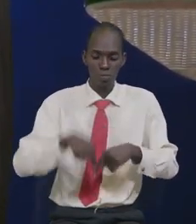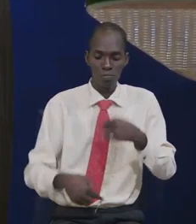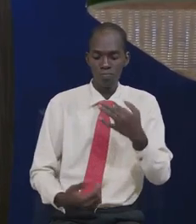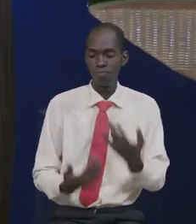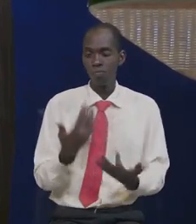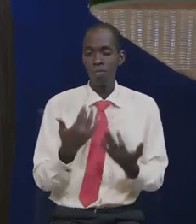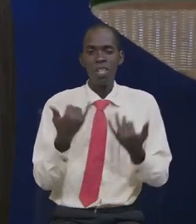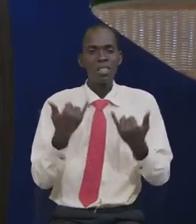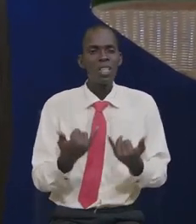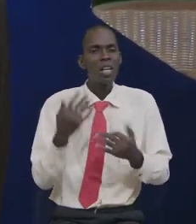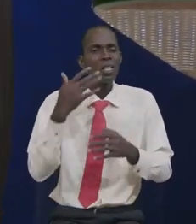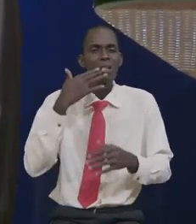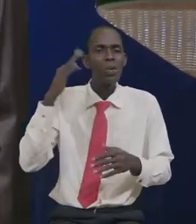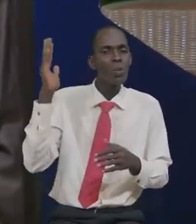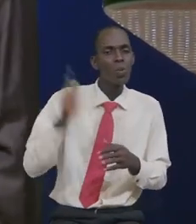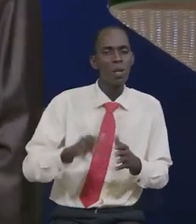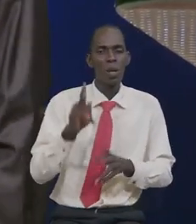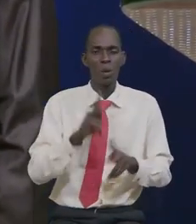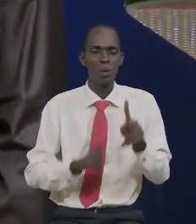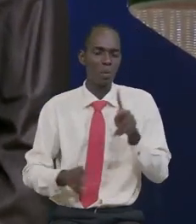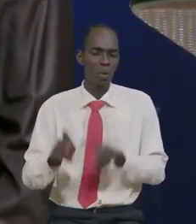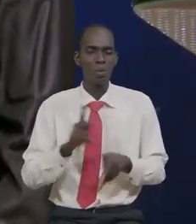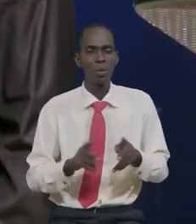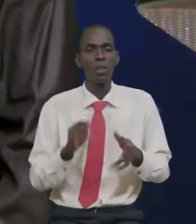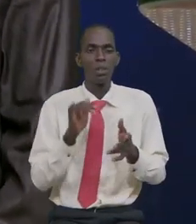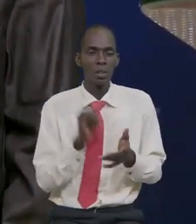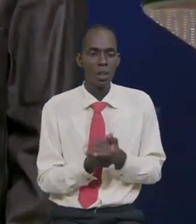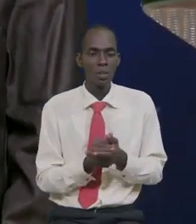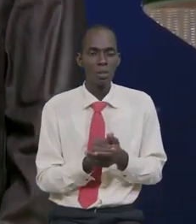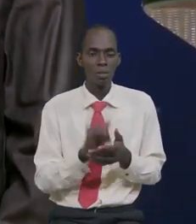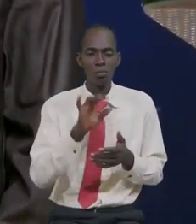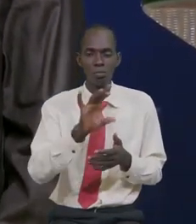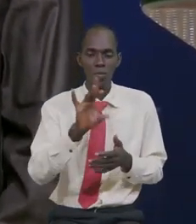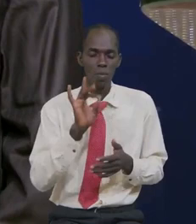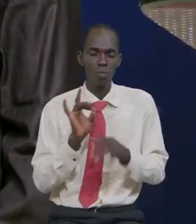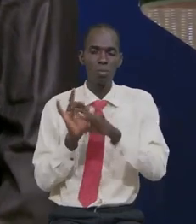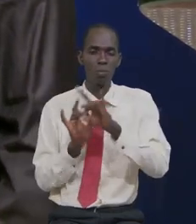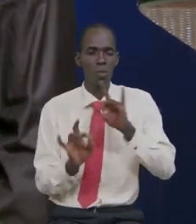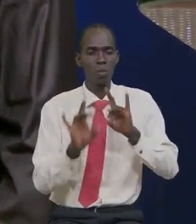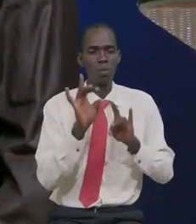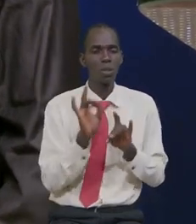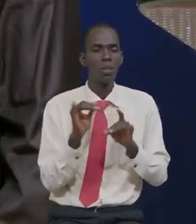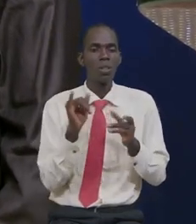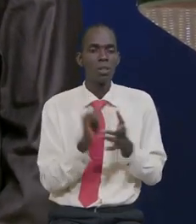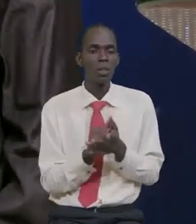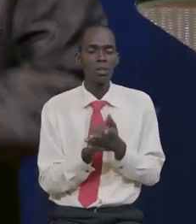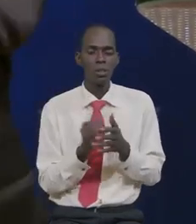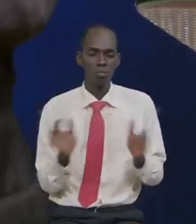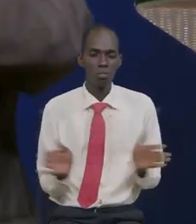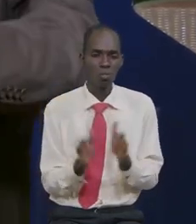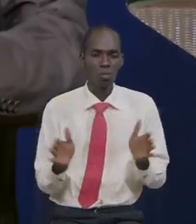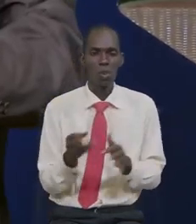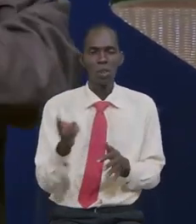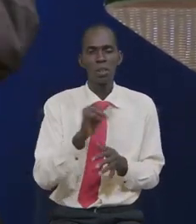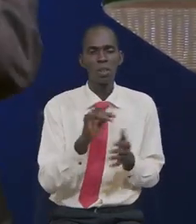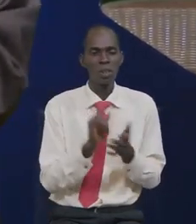wicked, that appointed them, that employed them, that instigated them, that